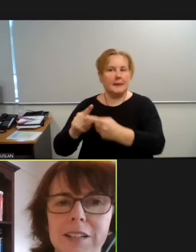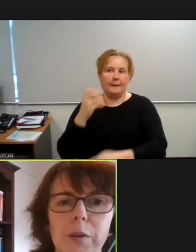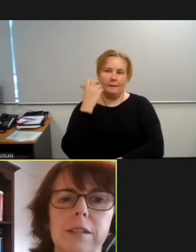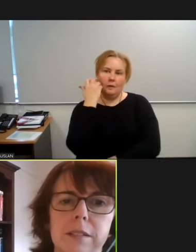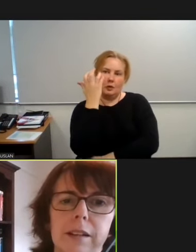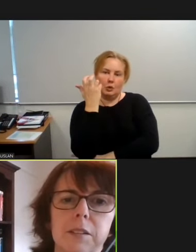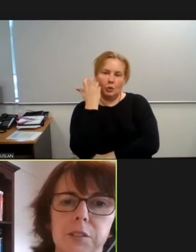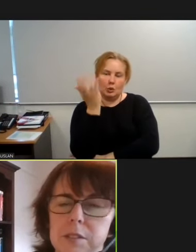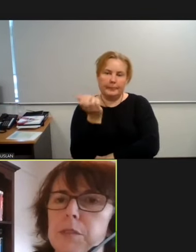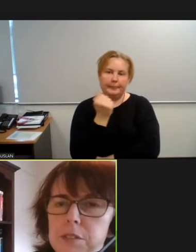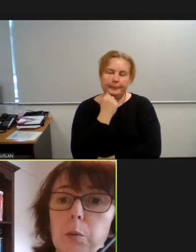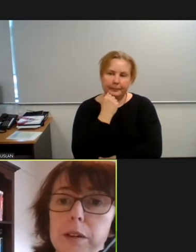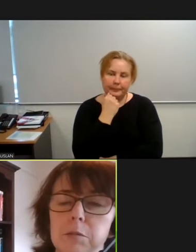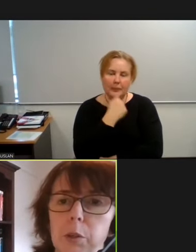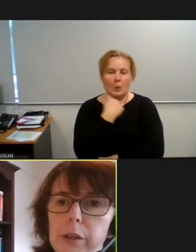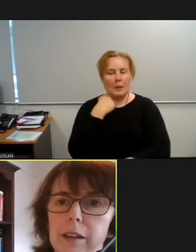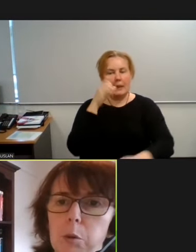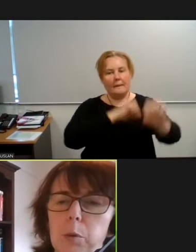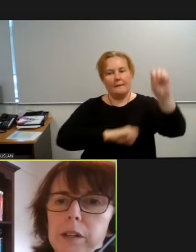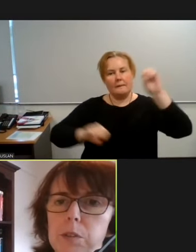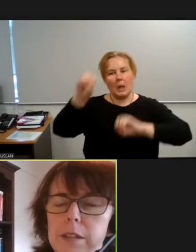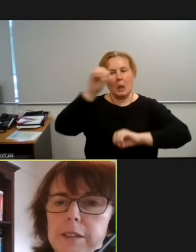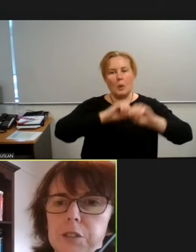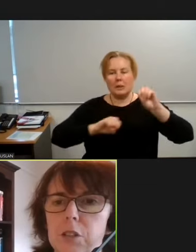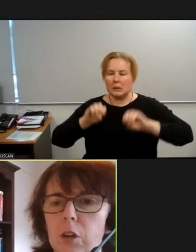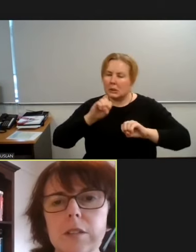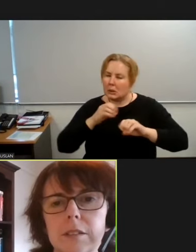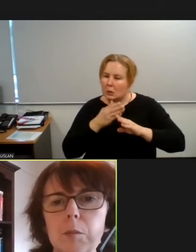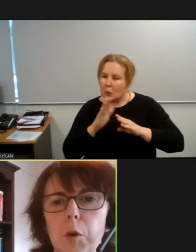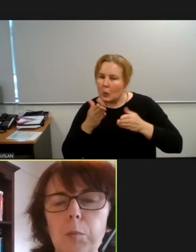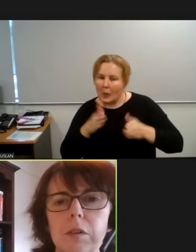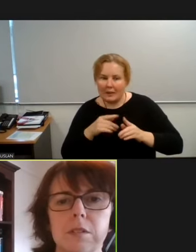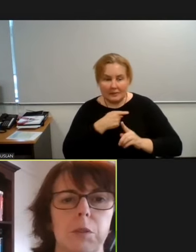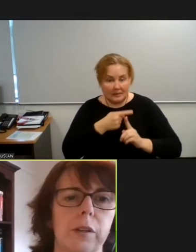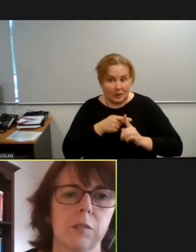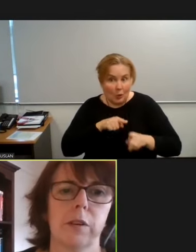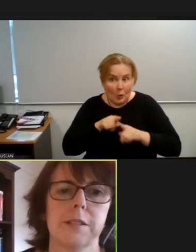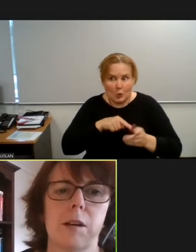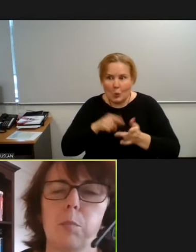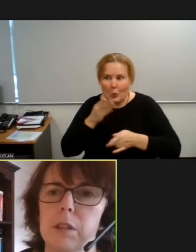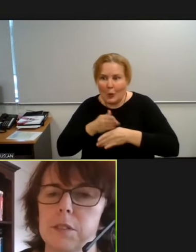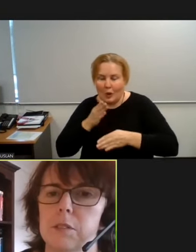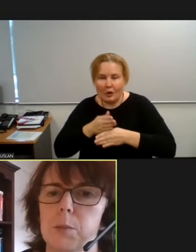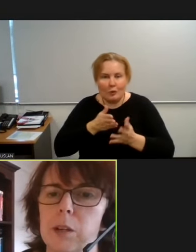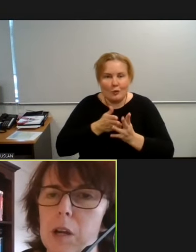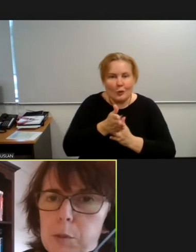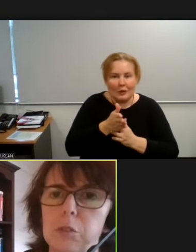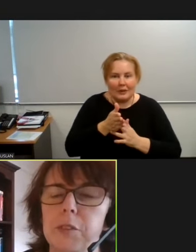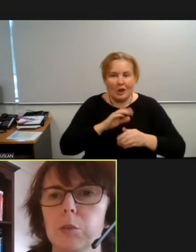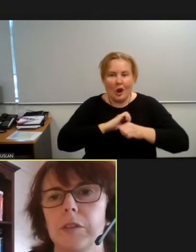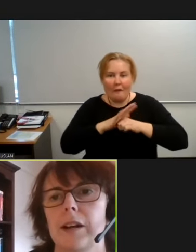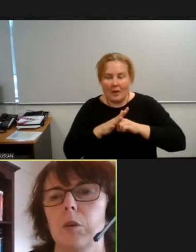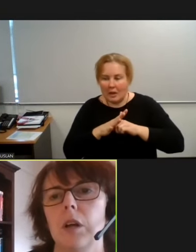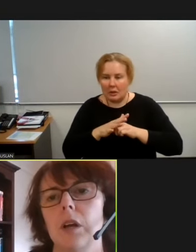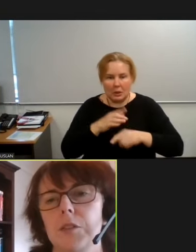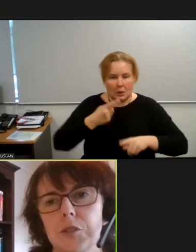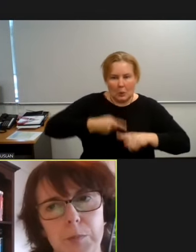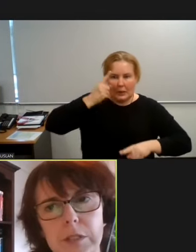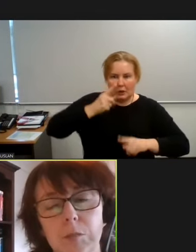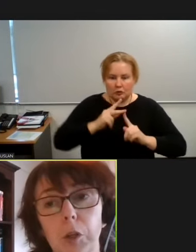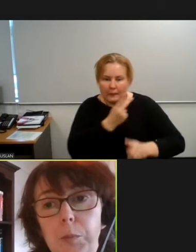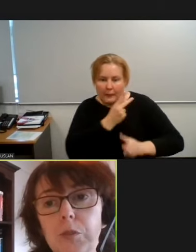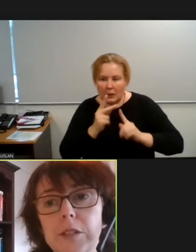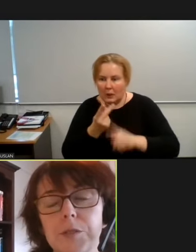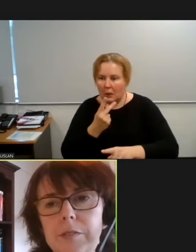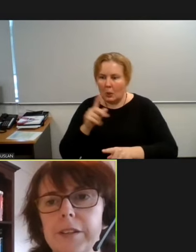We are evaluating some of these new ways of working. We're working with DHHS colleagues at the moment. So we're looking, for example, at doing a rapid review of how the